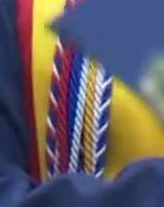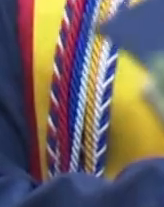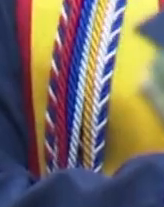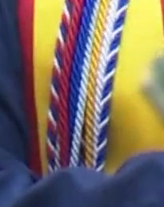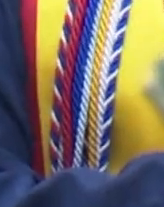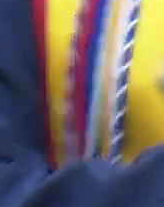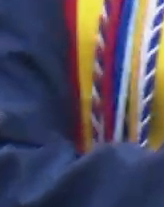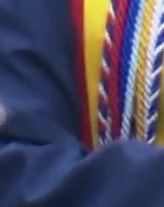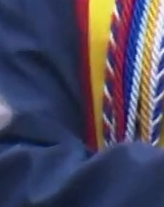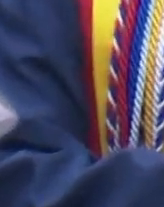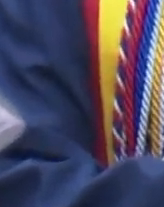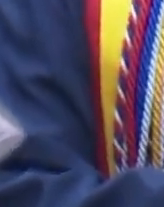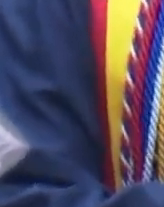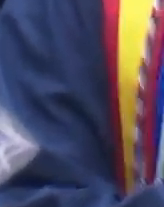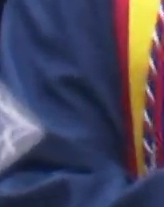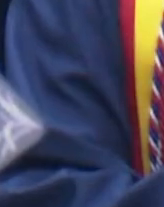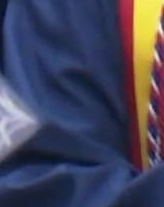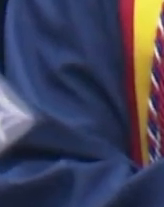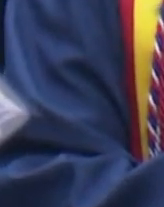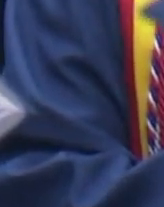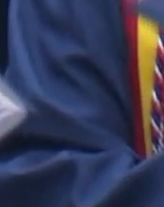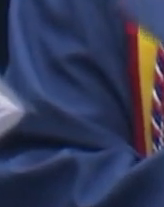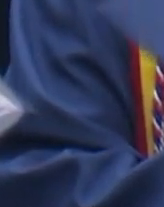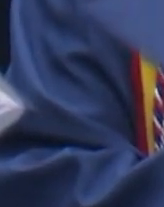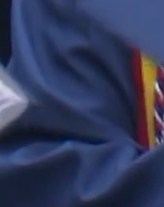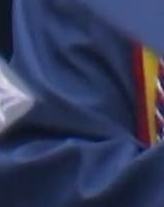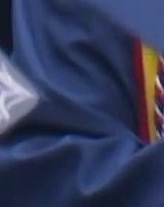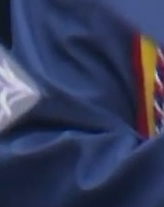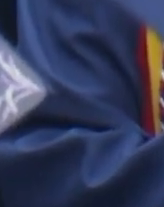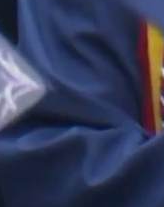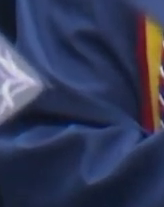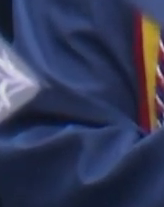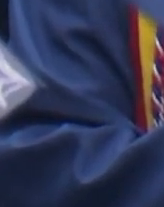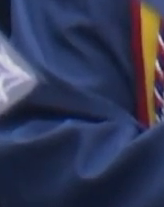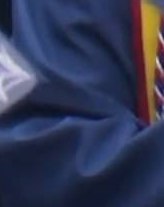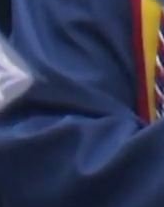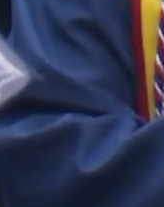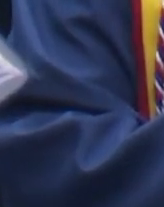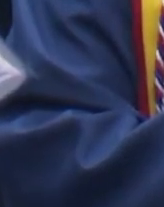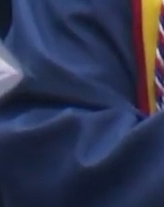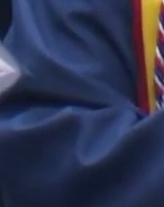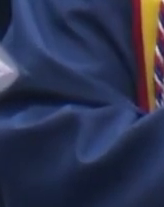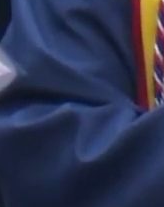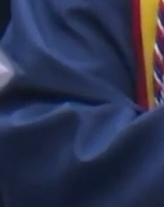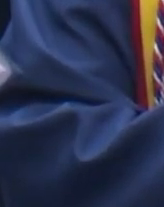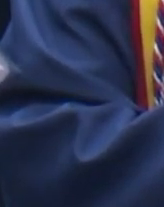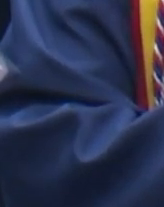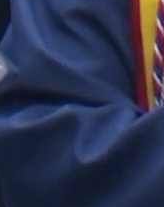by the dawn's early light what so